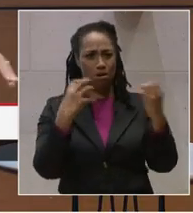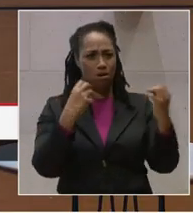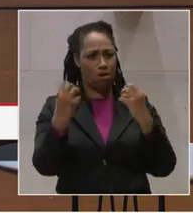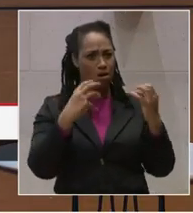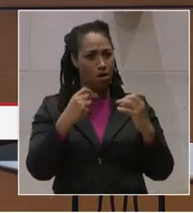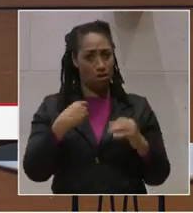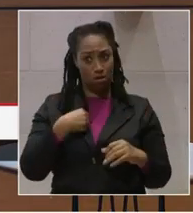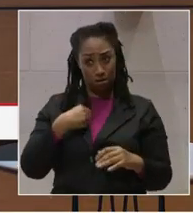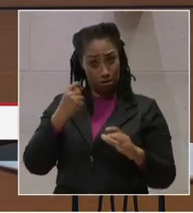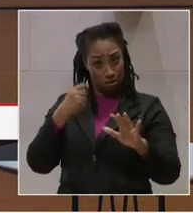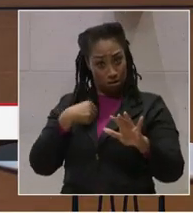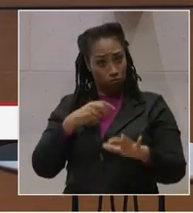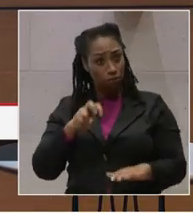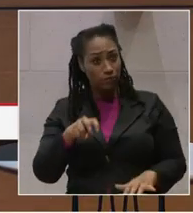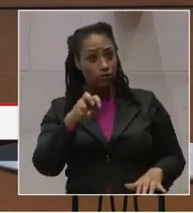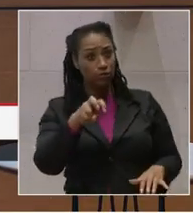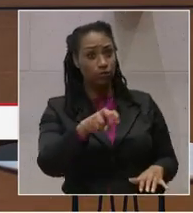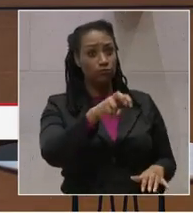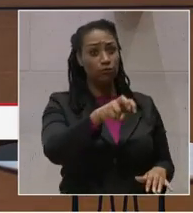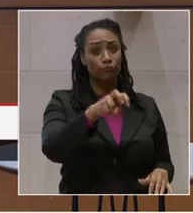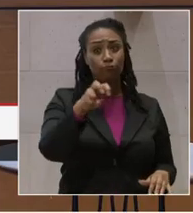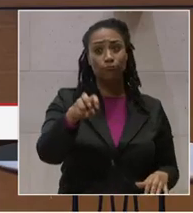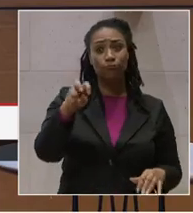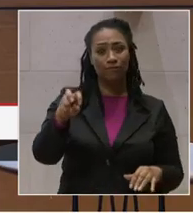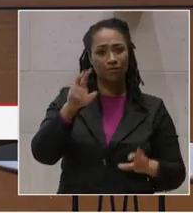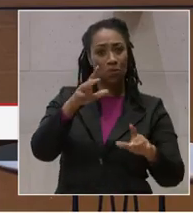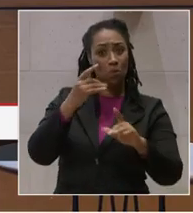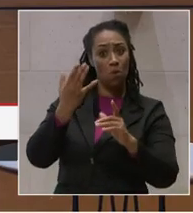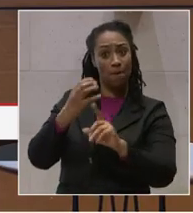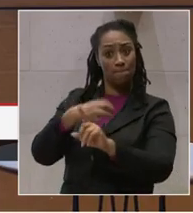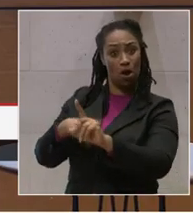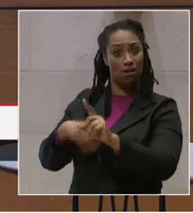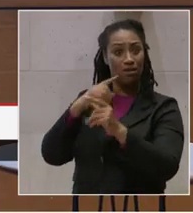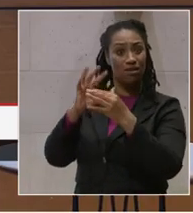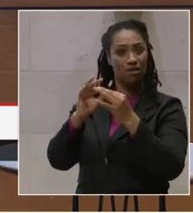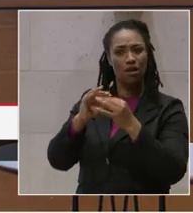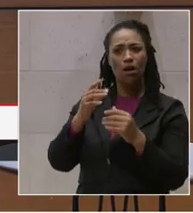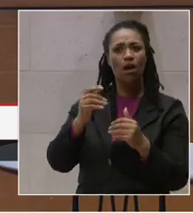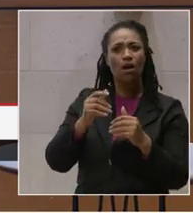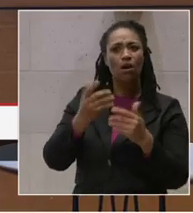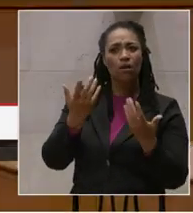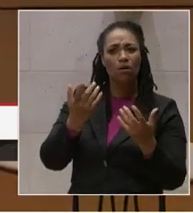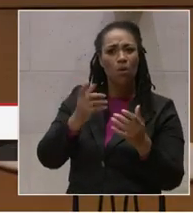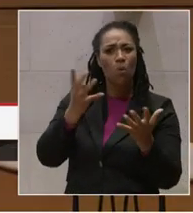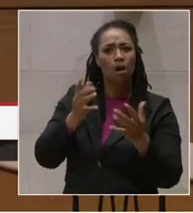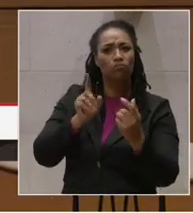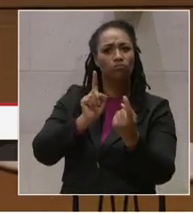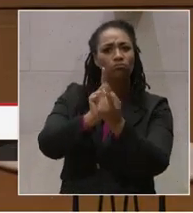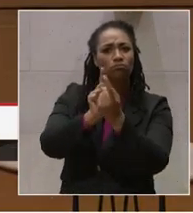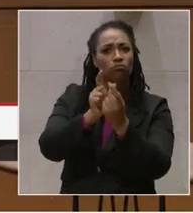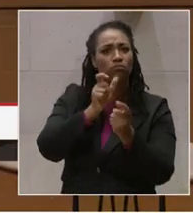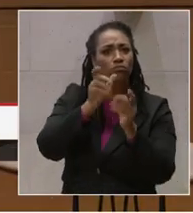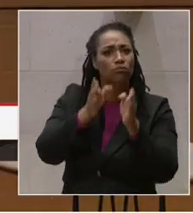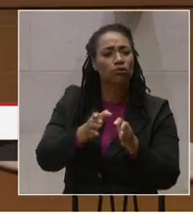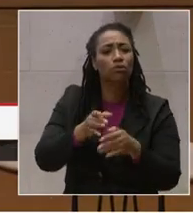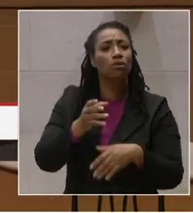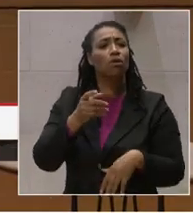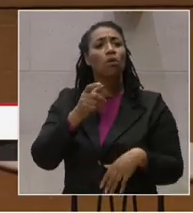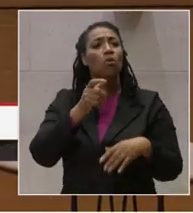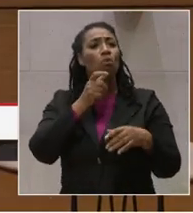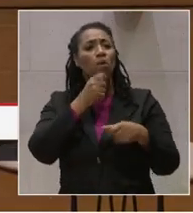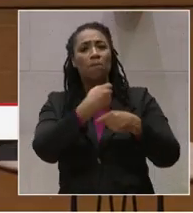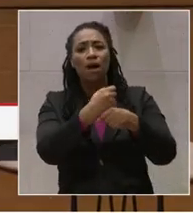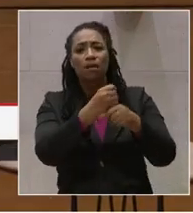from? Who's working on accessory dwelling units? Who's working on more permissive housing policies? And so we know that at